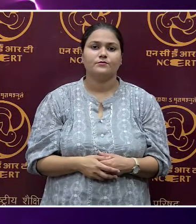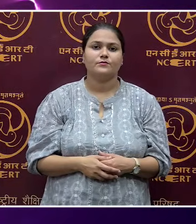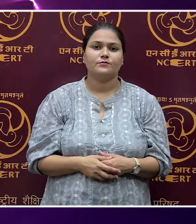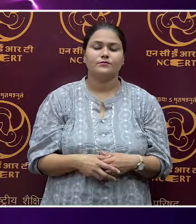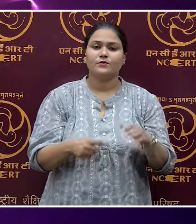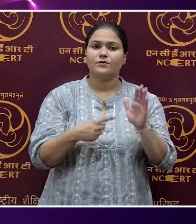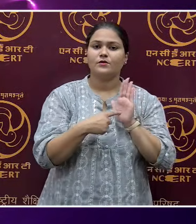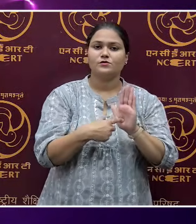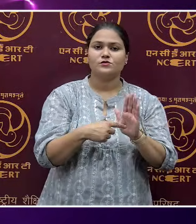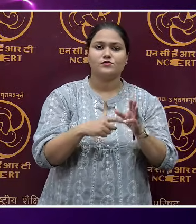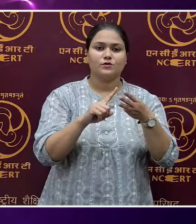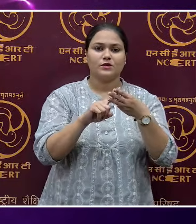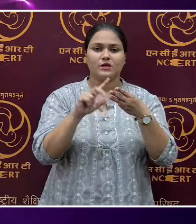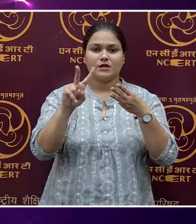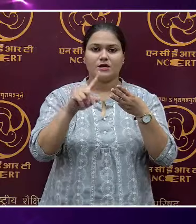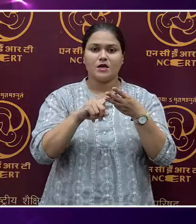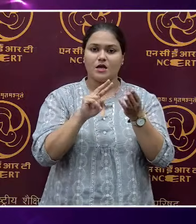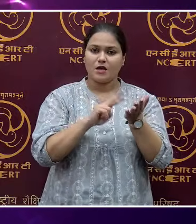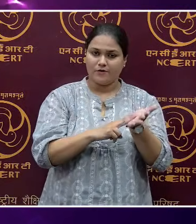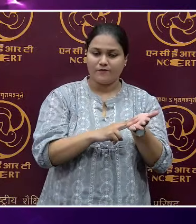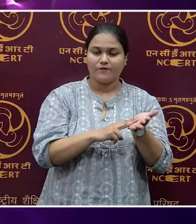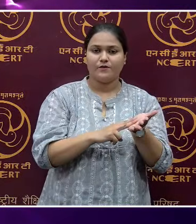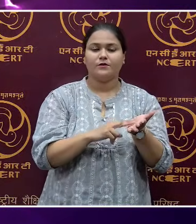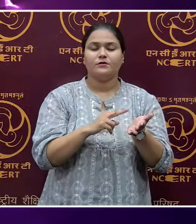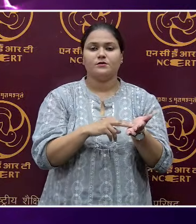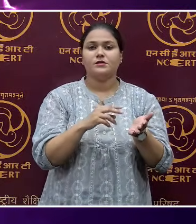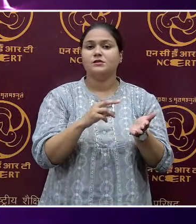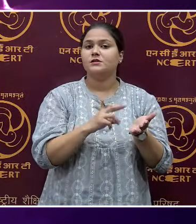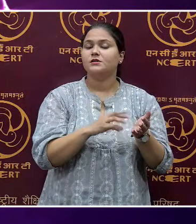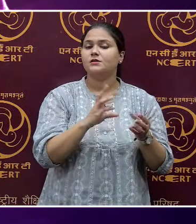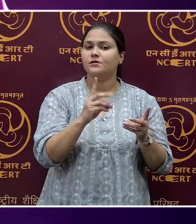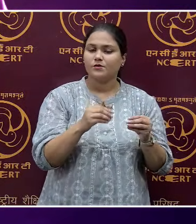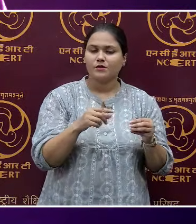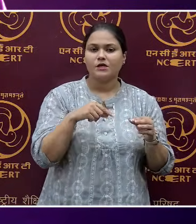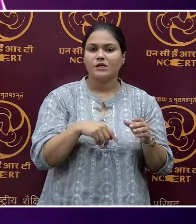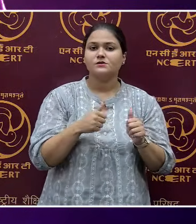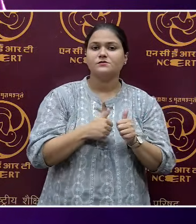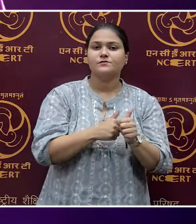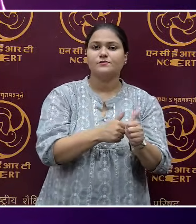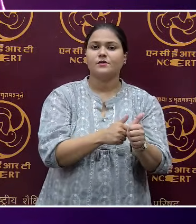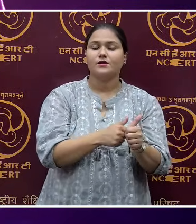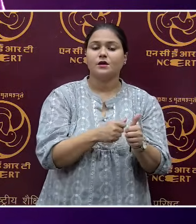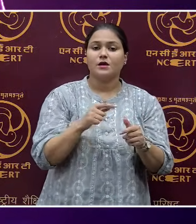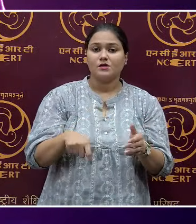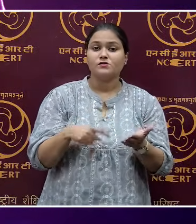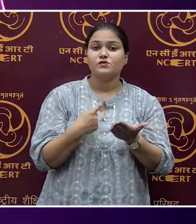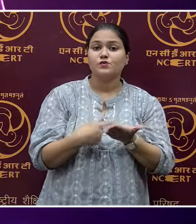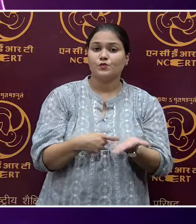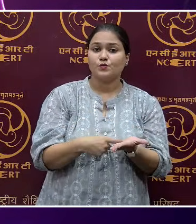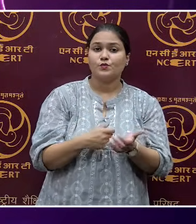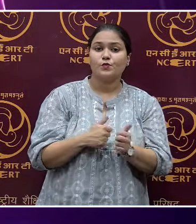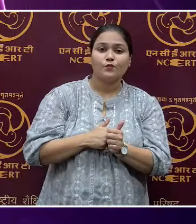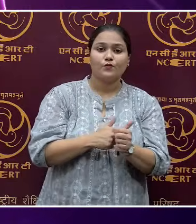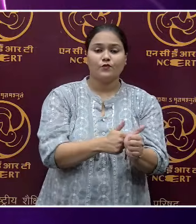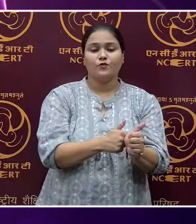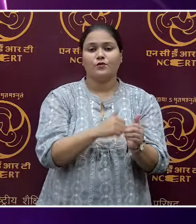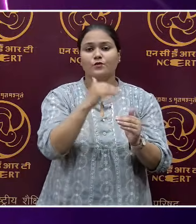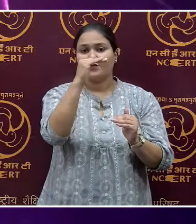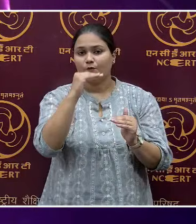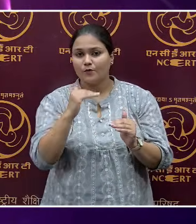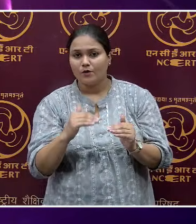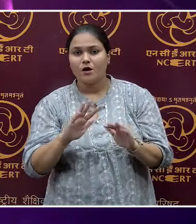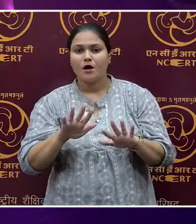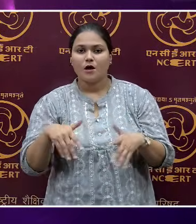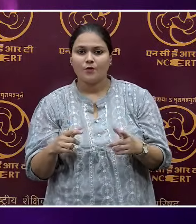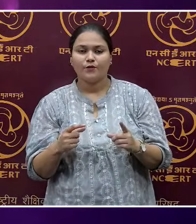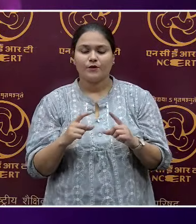number. Yeah. So by this method we can find like how we can find even and